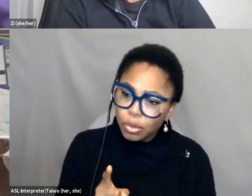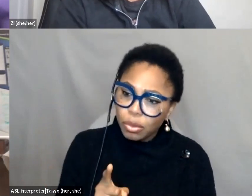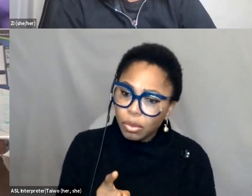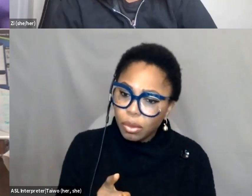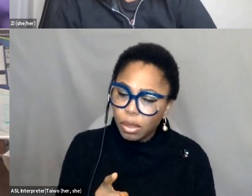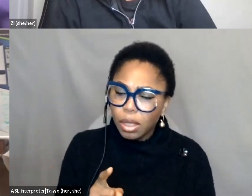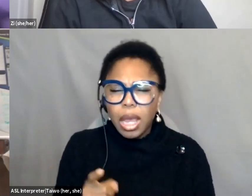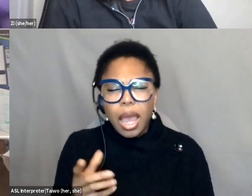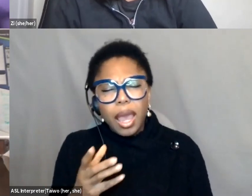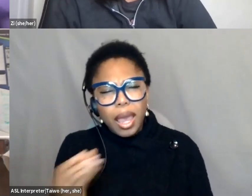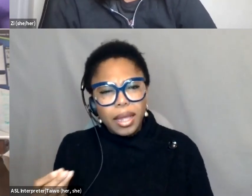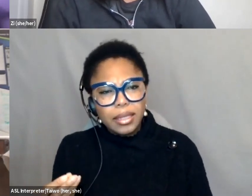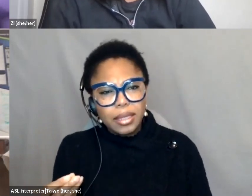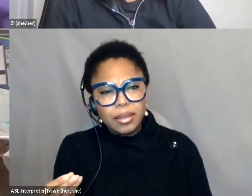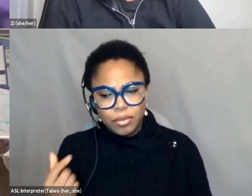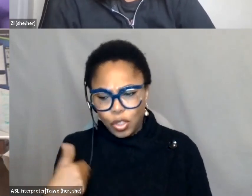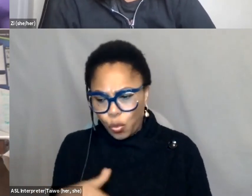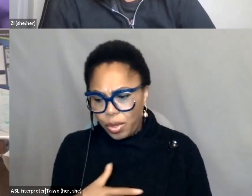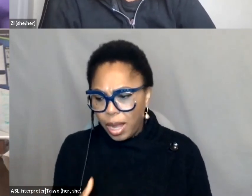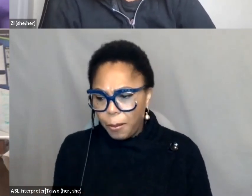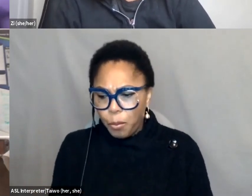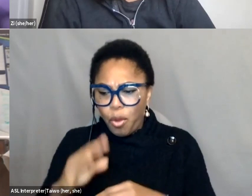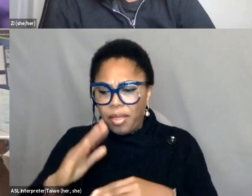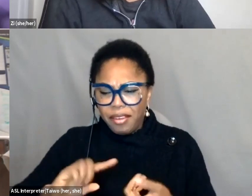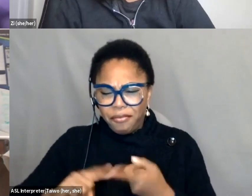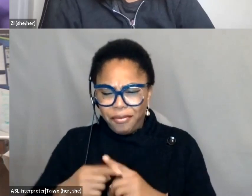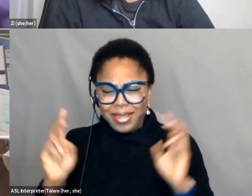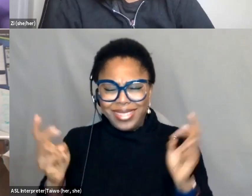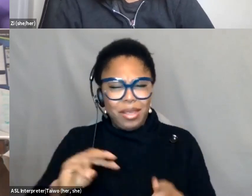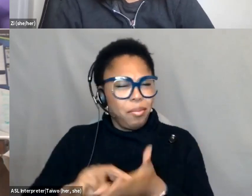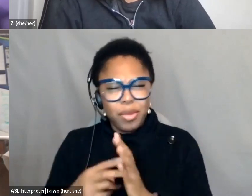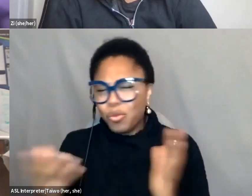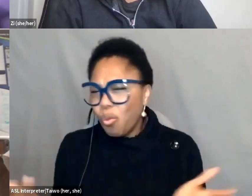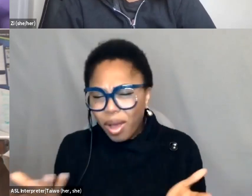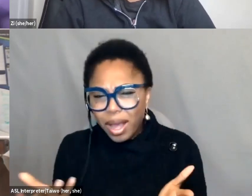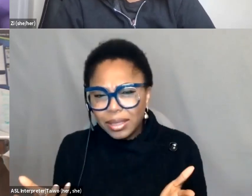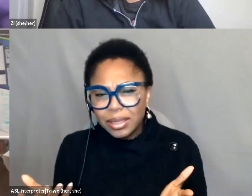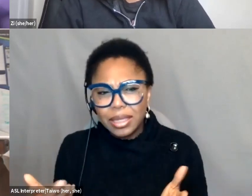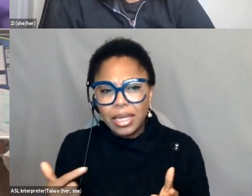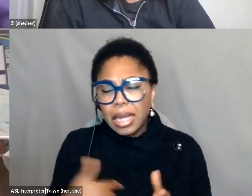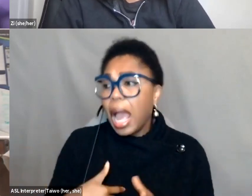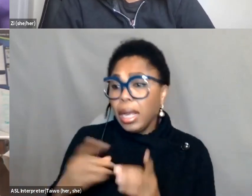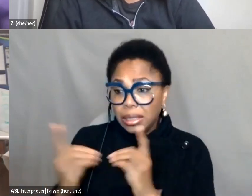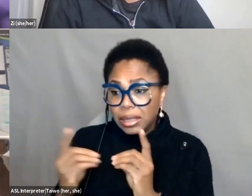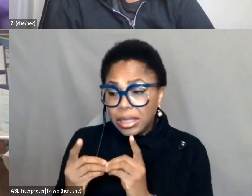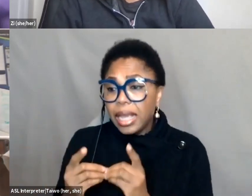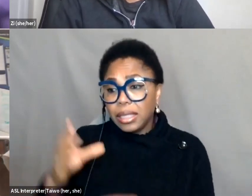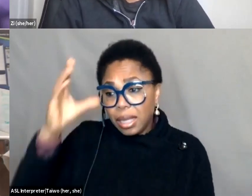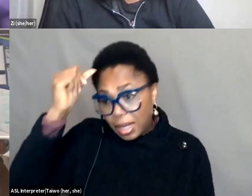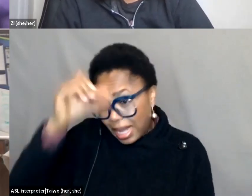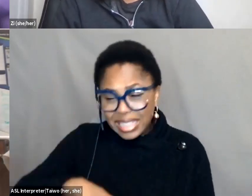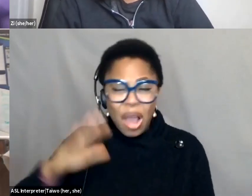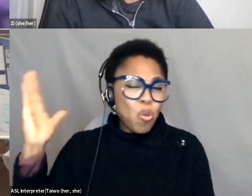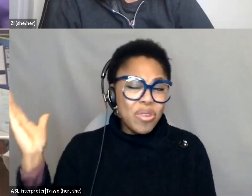And what does "we are more than friends" mean anyway? I even date guys I would never ever